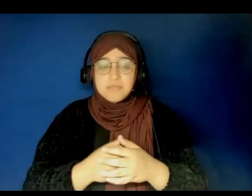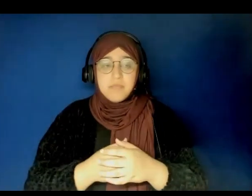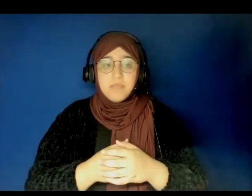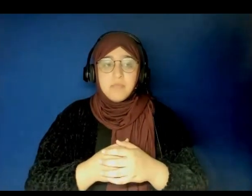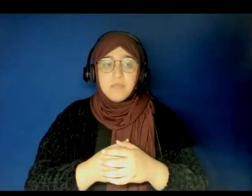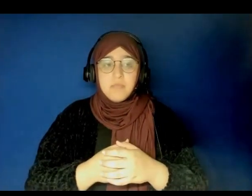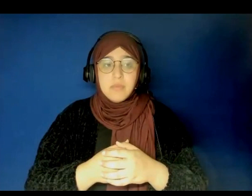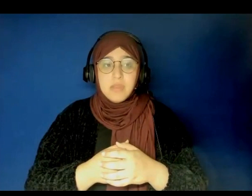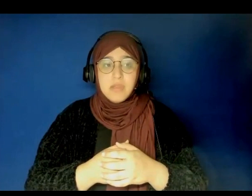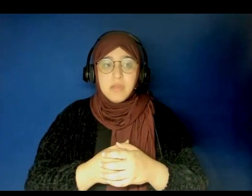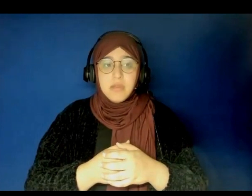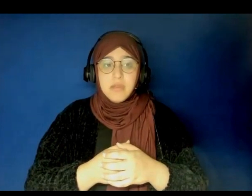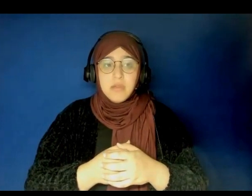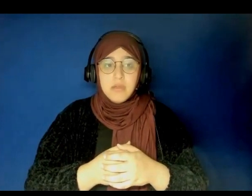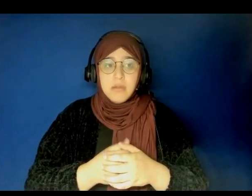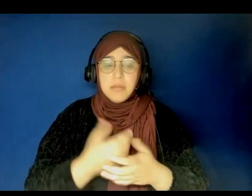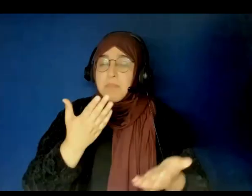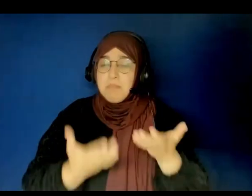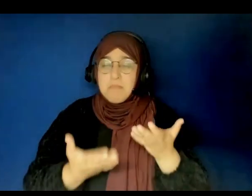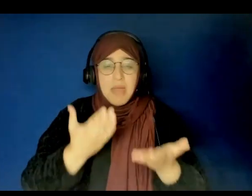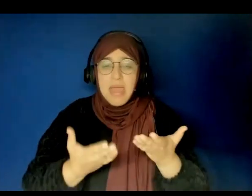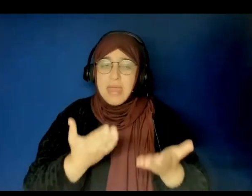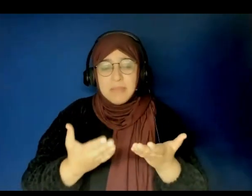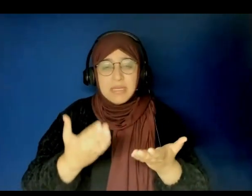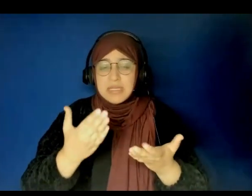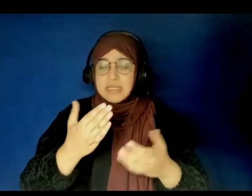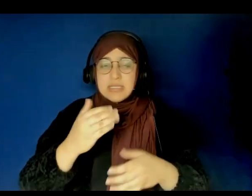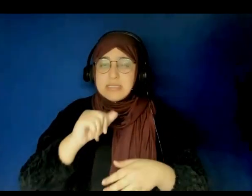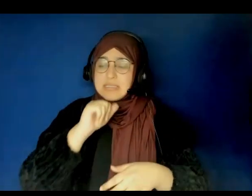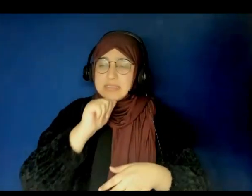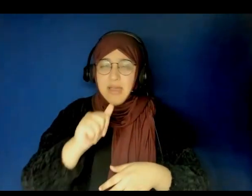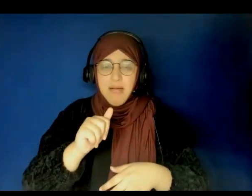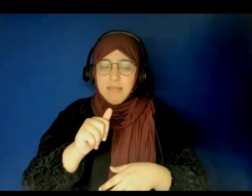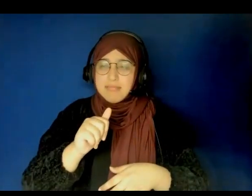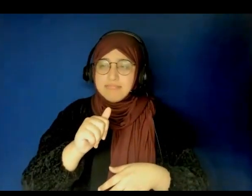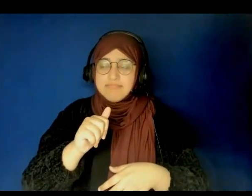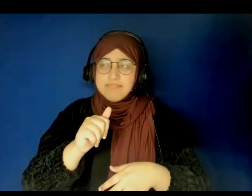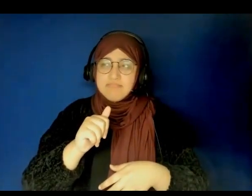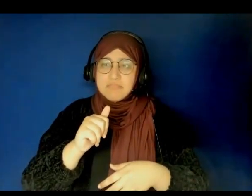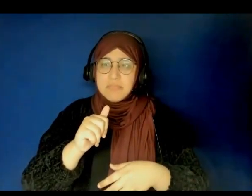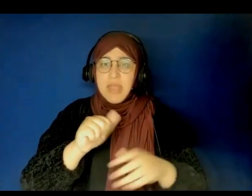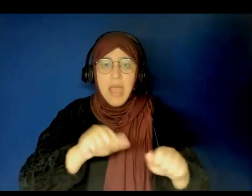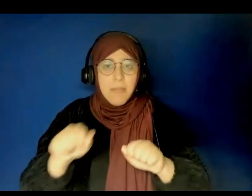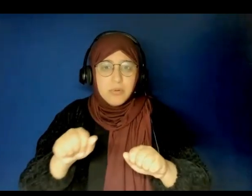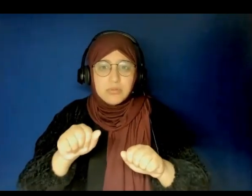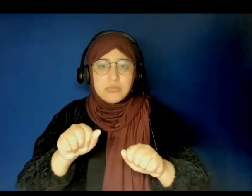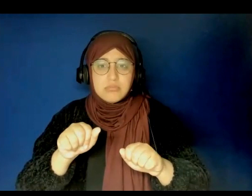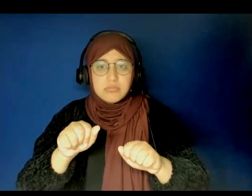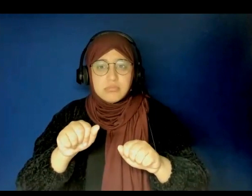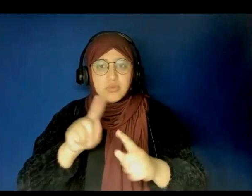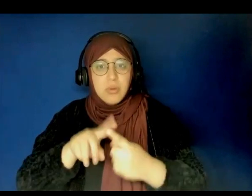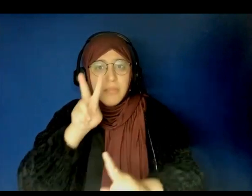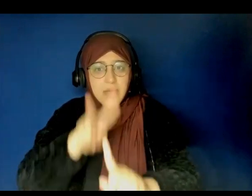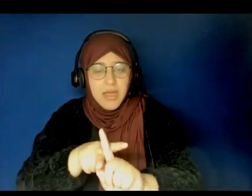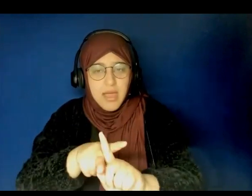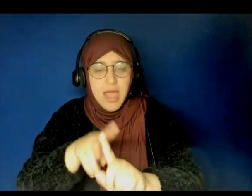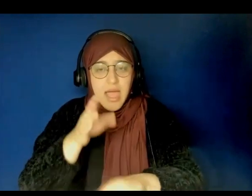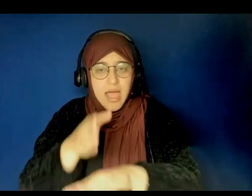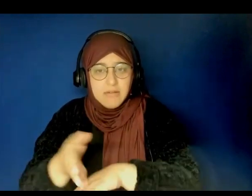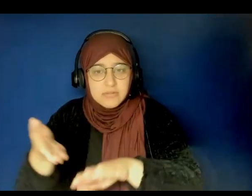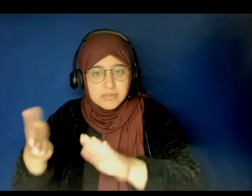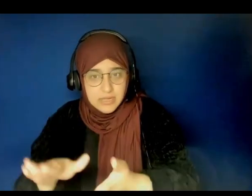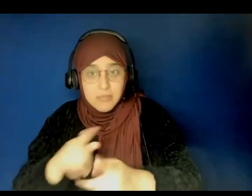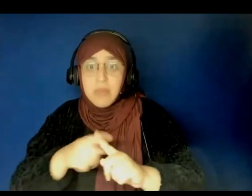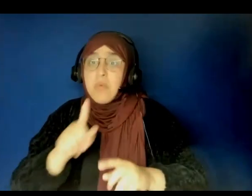be applicable at the after death, but is important during the time of death, is